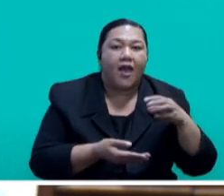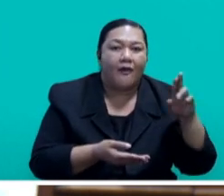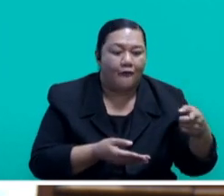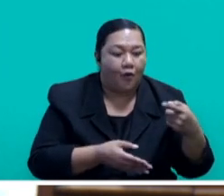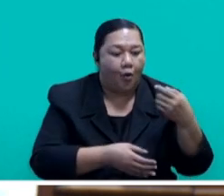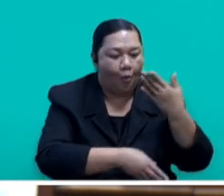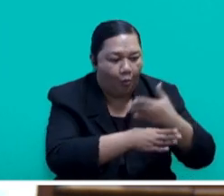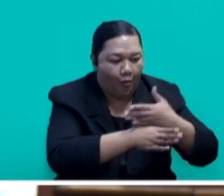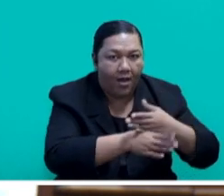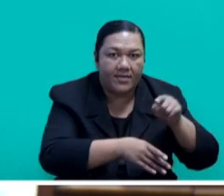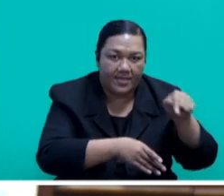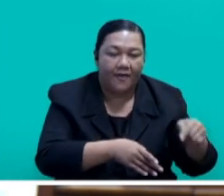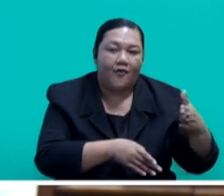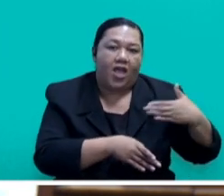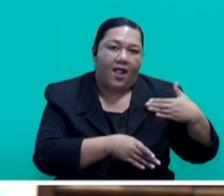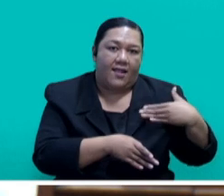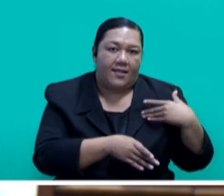our healthcare facilities.